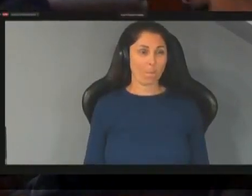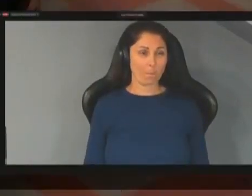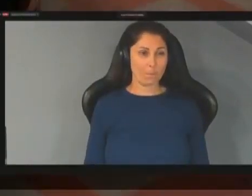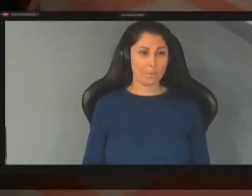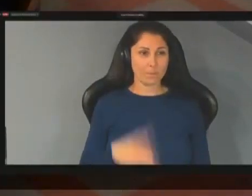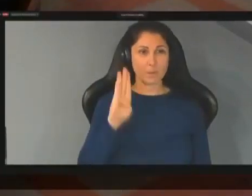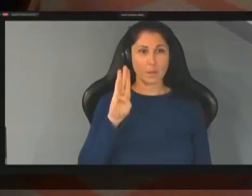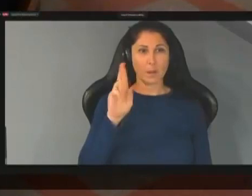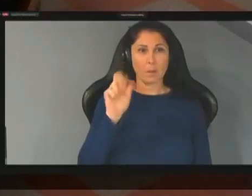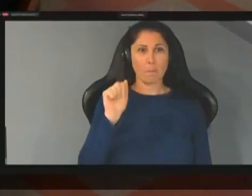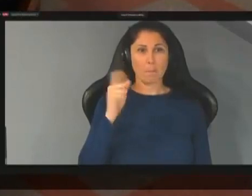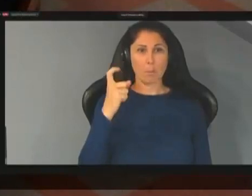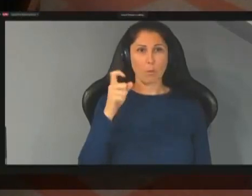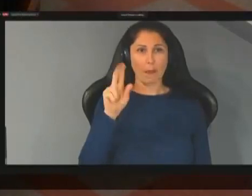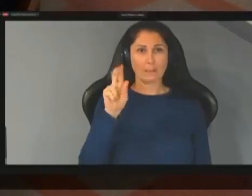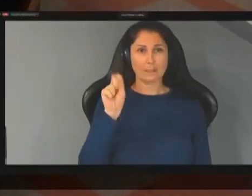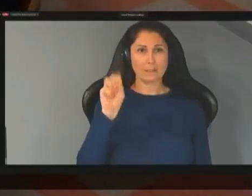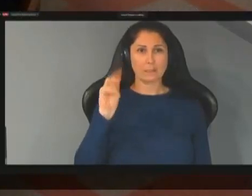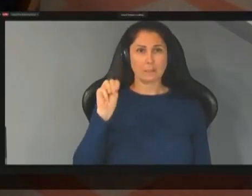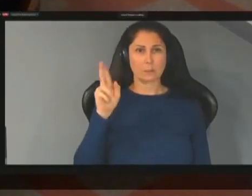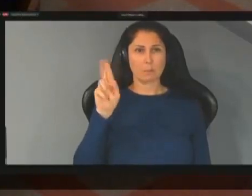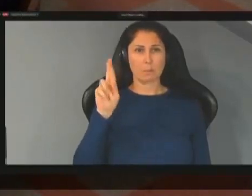Abraxas Murmur.